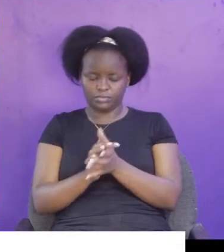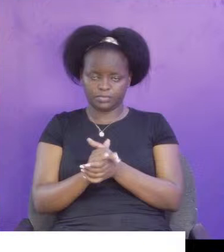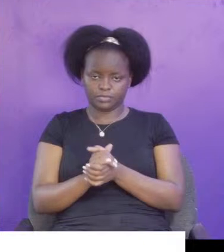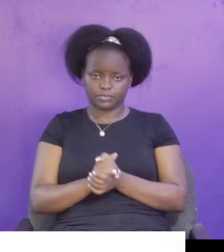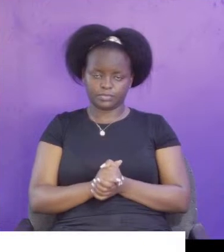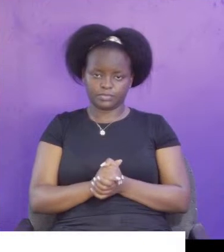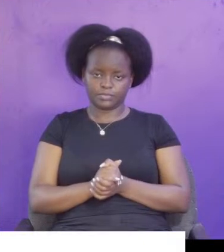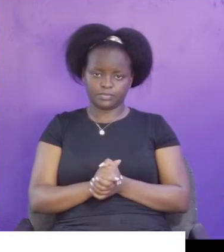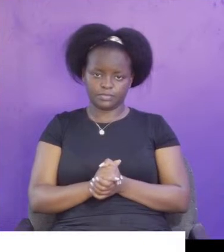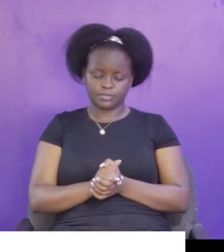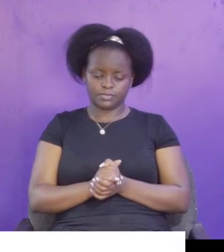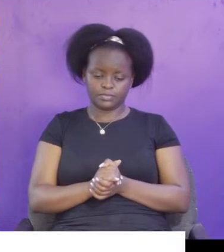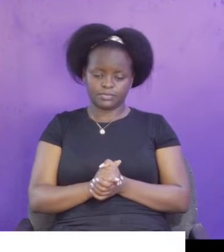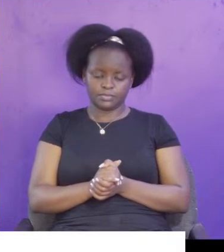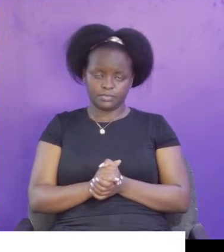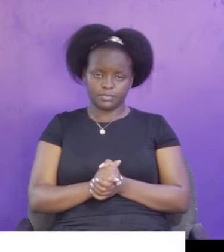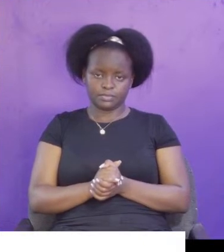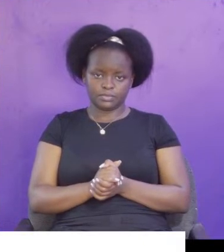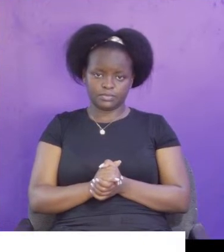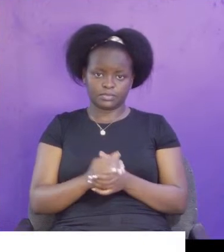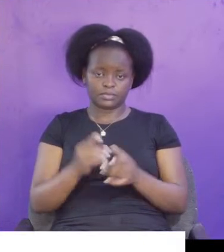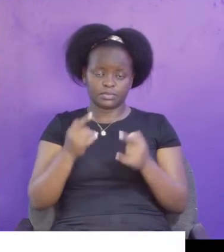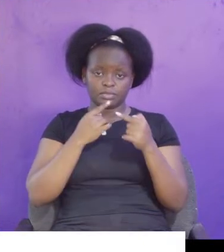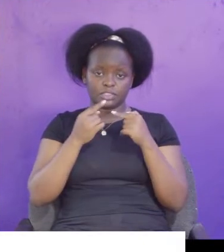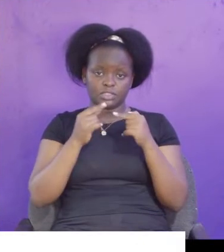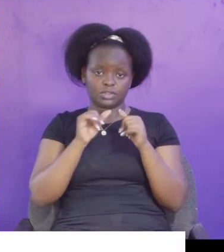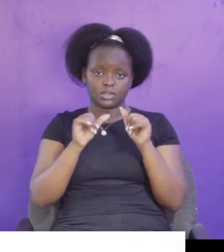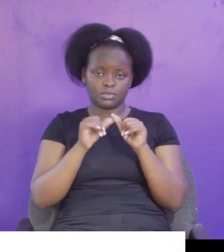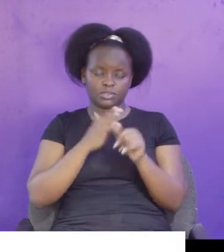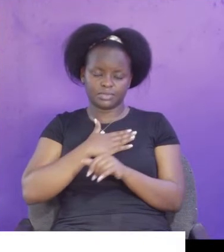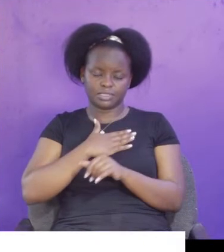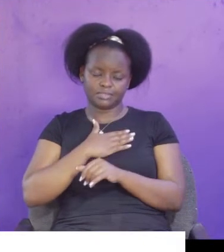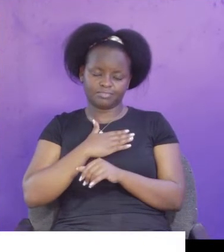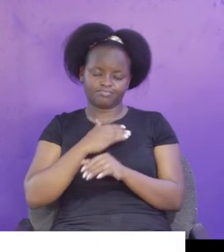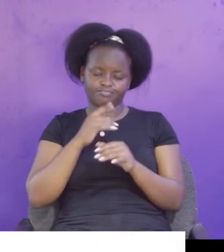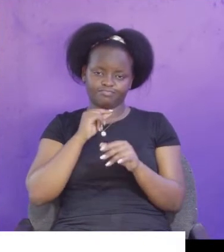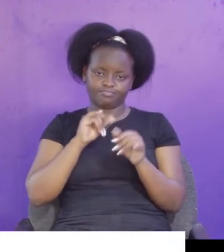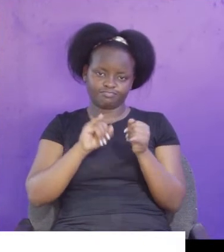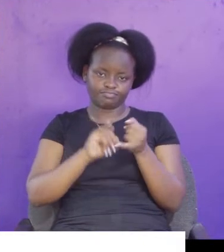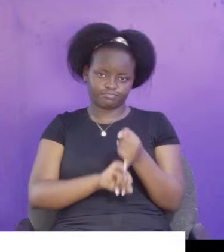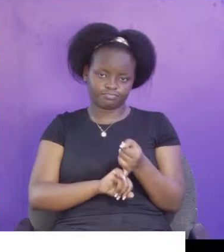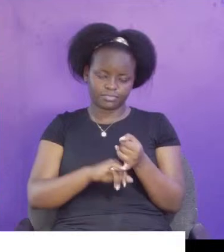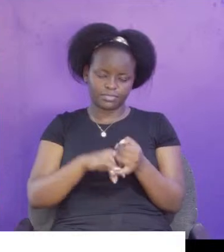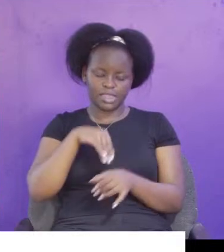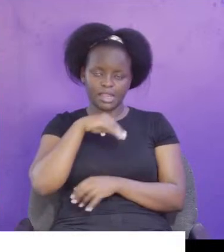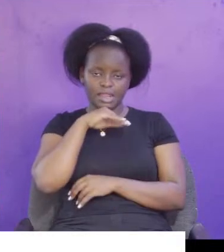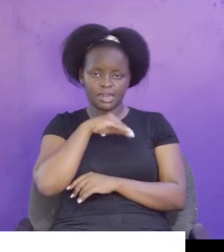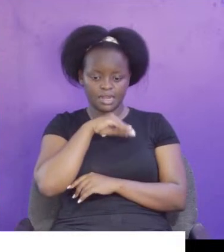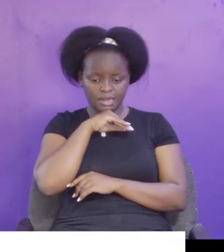Coming to talk about my dear husband, Raila Amolo Odinga.